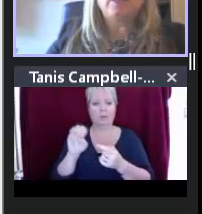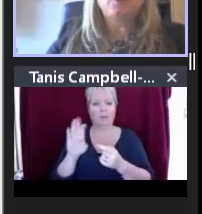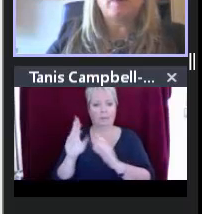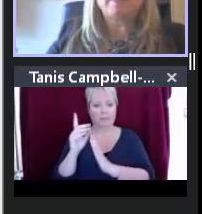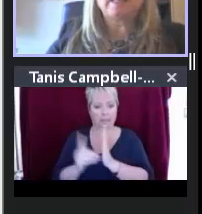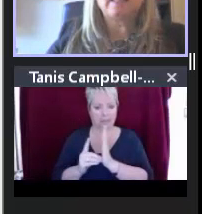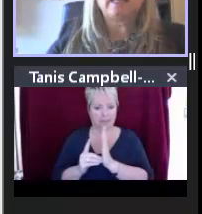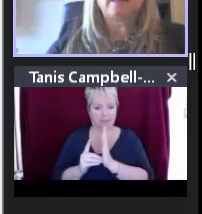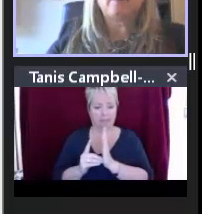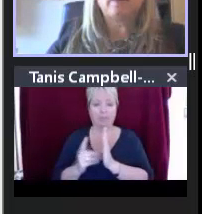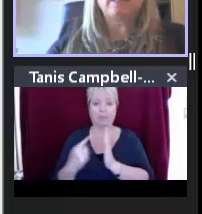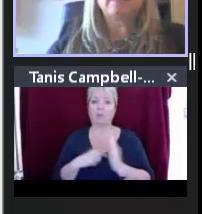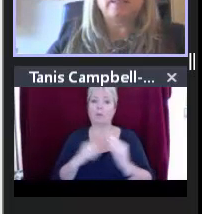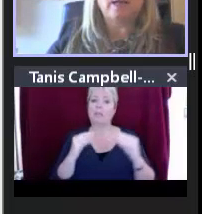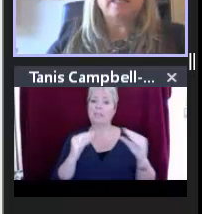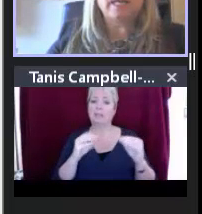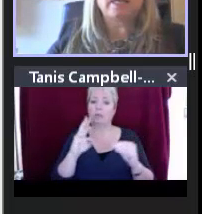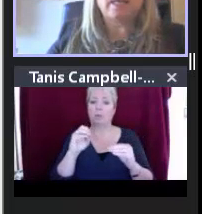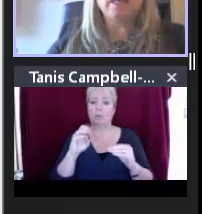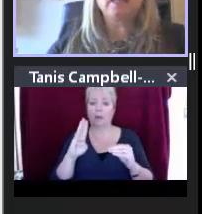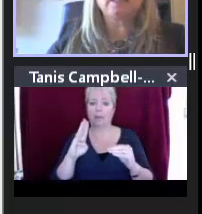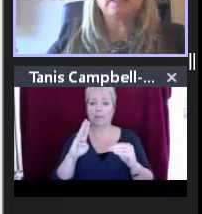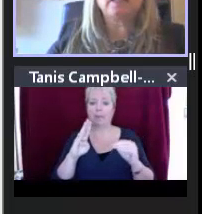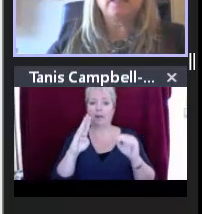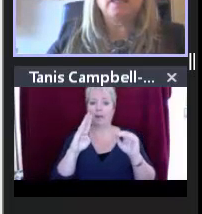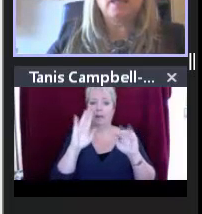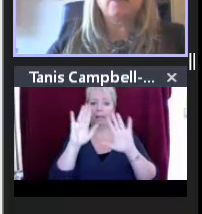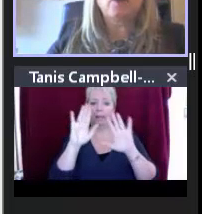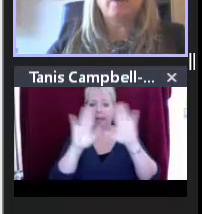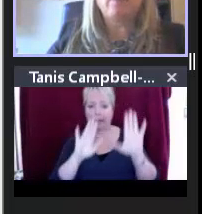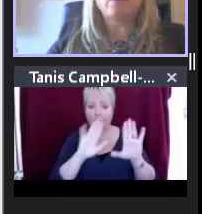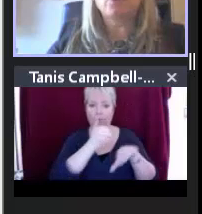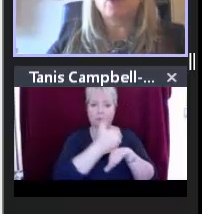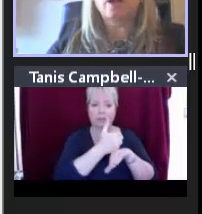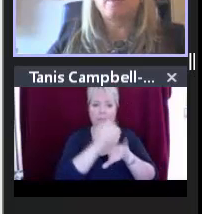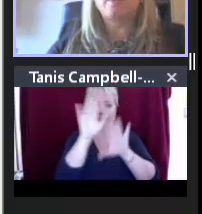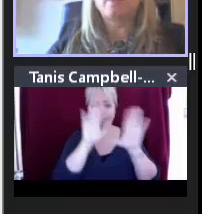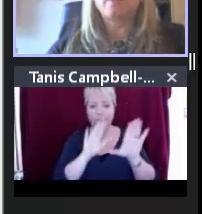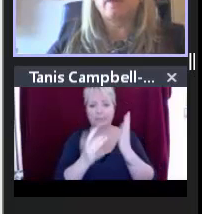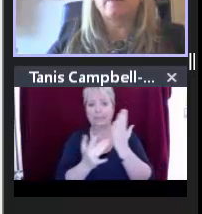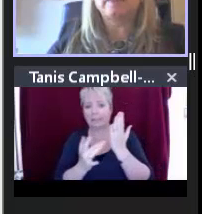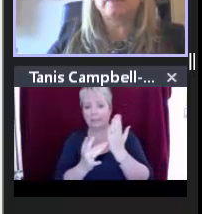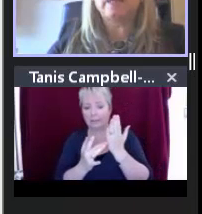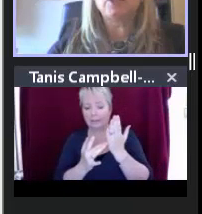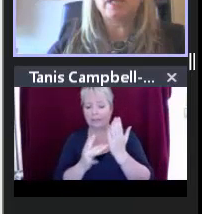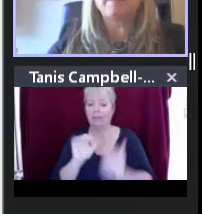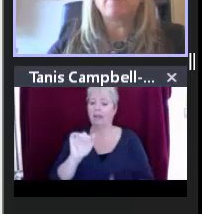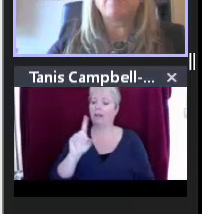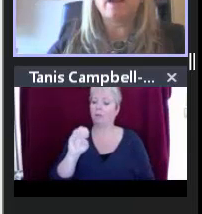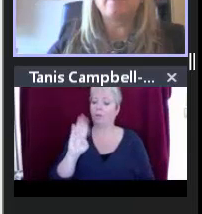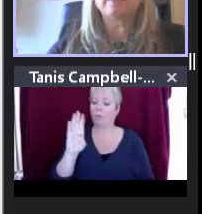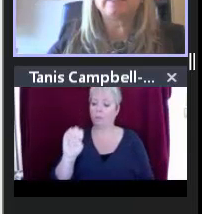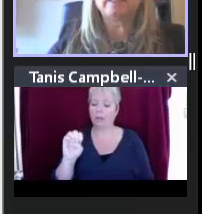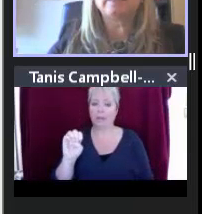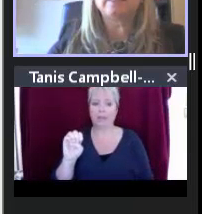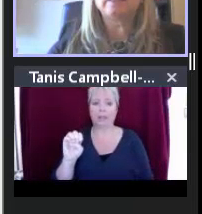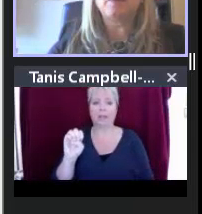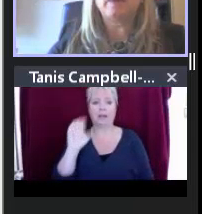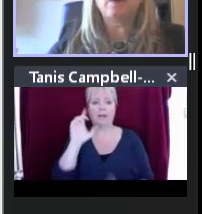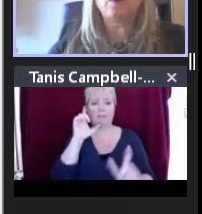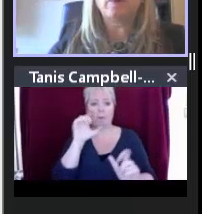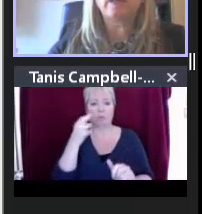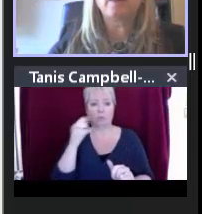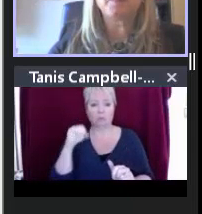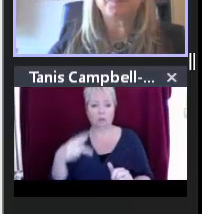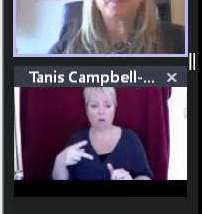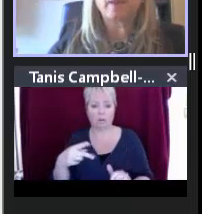We teach website layout and design techniques, Adobe Photoshop, HTML5 and